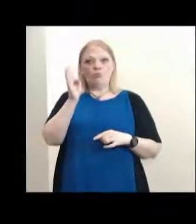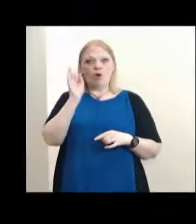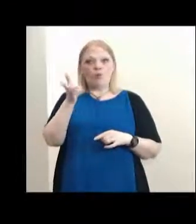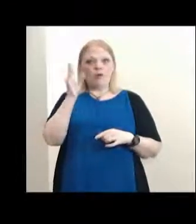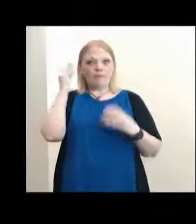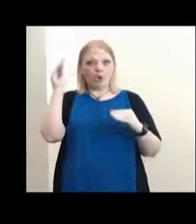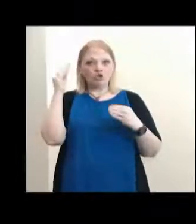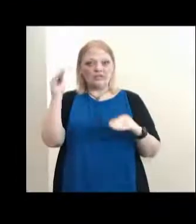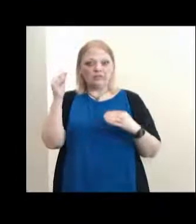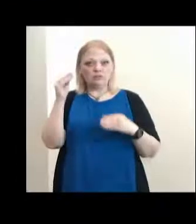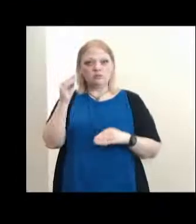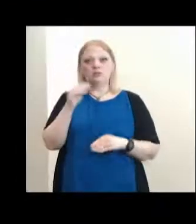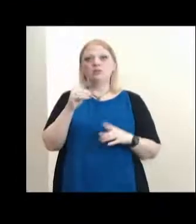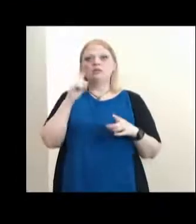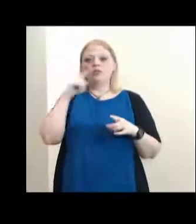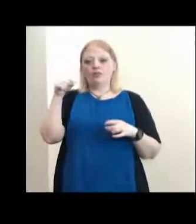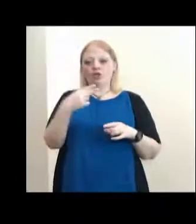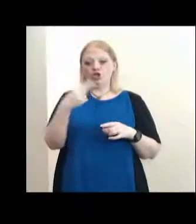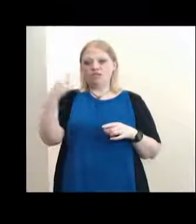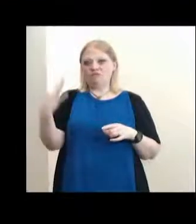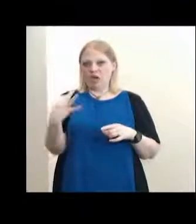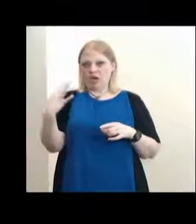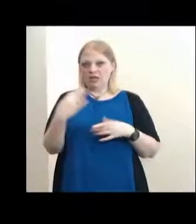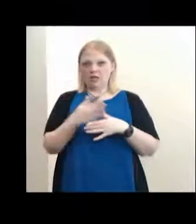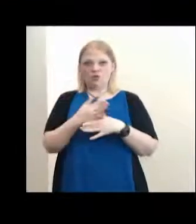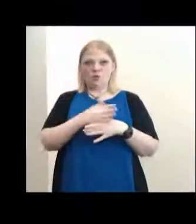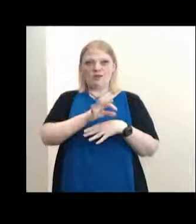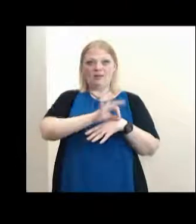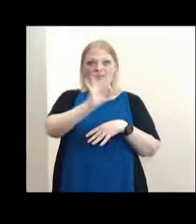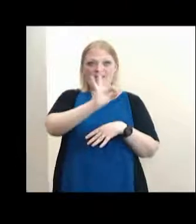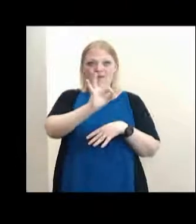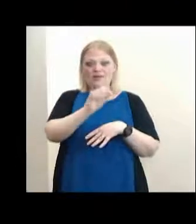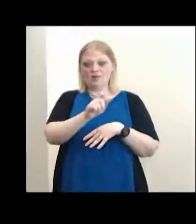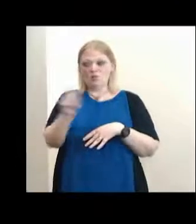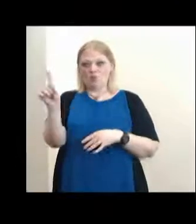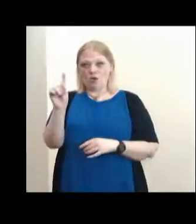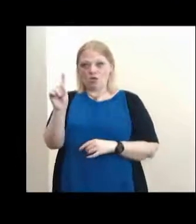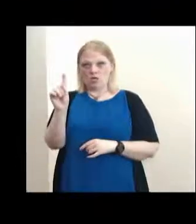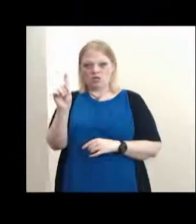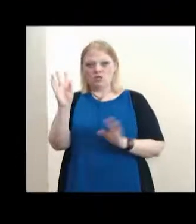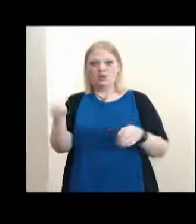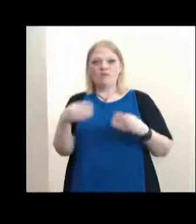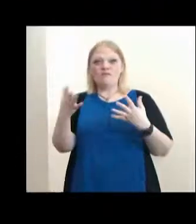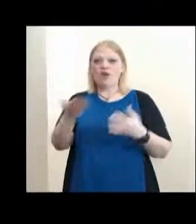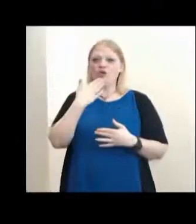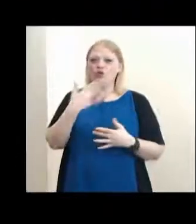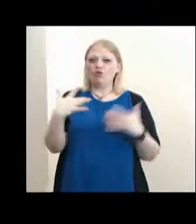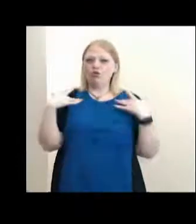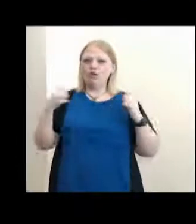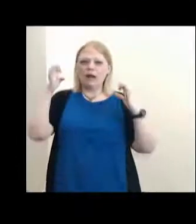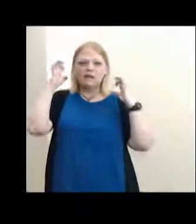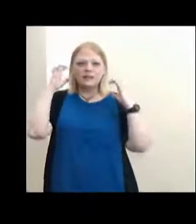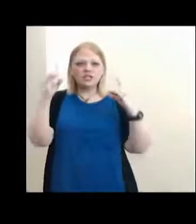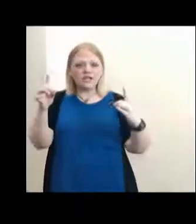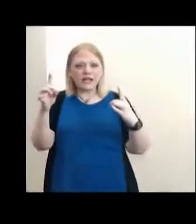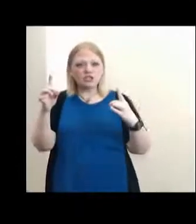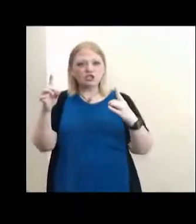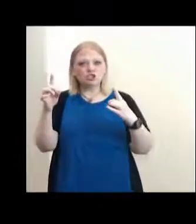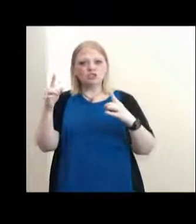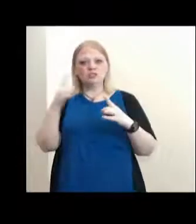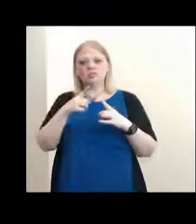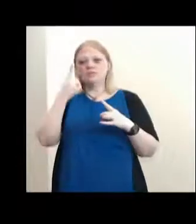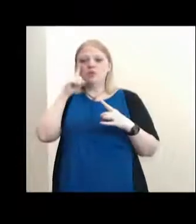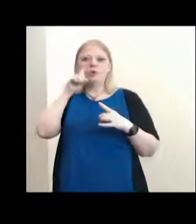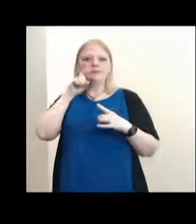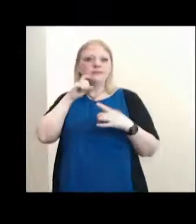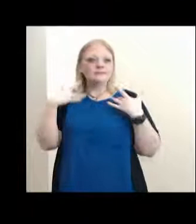this Thursday and Friday between 9 a.m. and 1 p.m., providing good health education around sexual